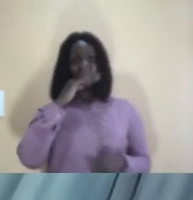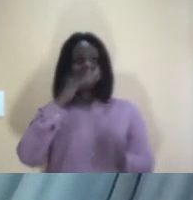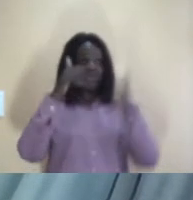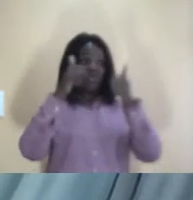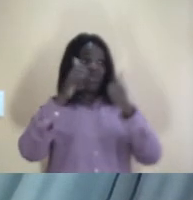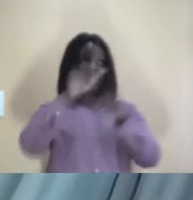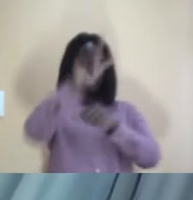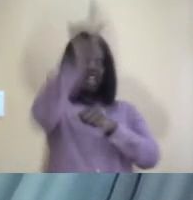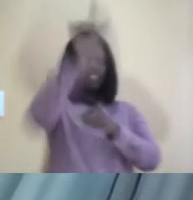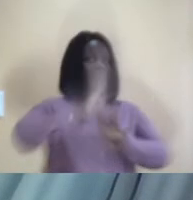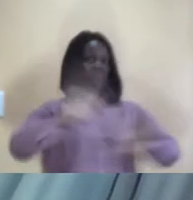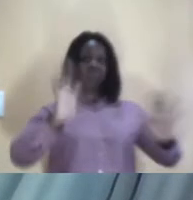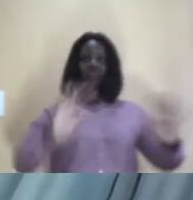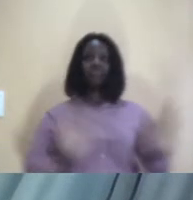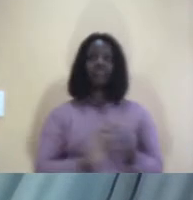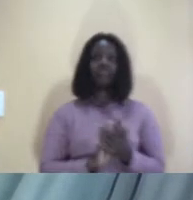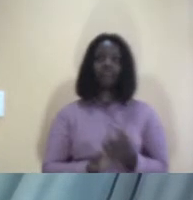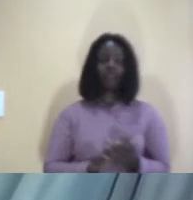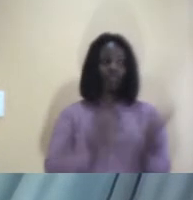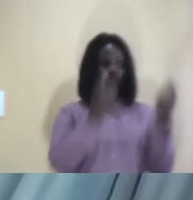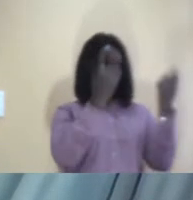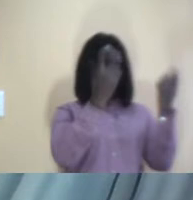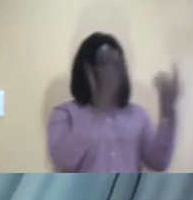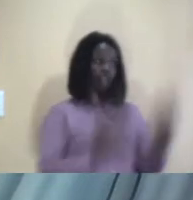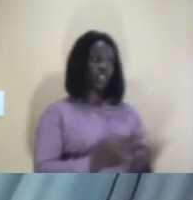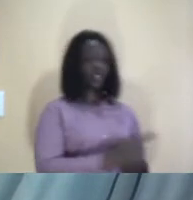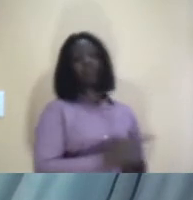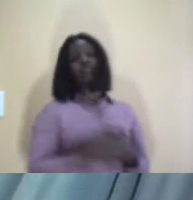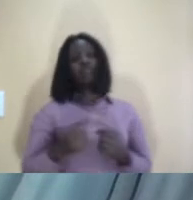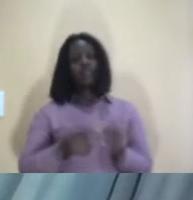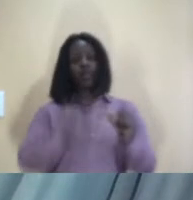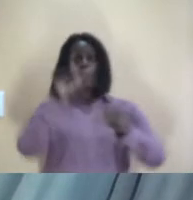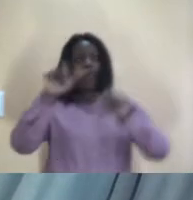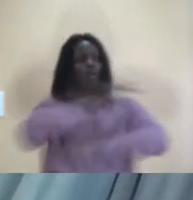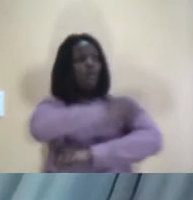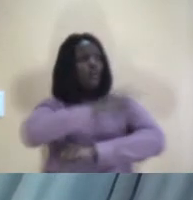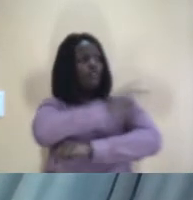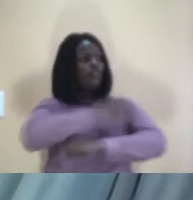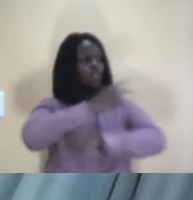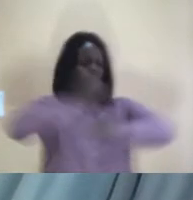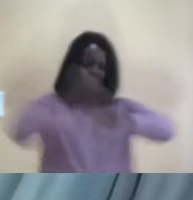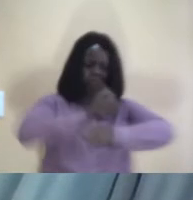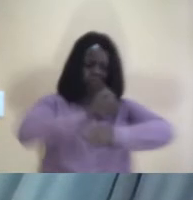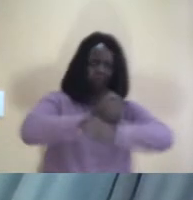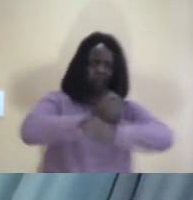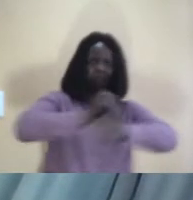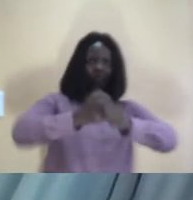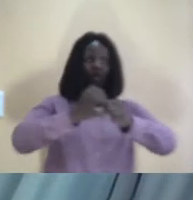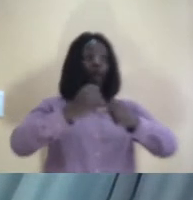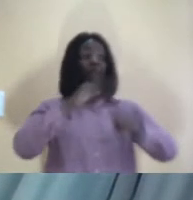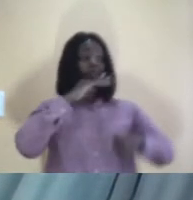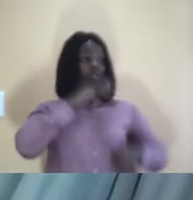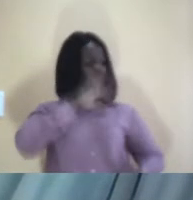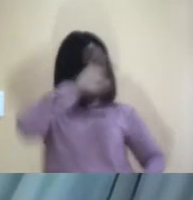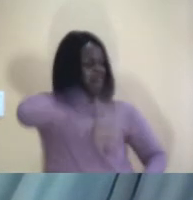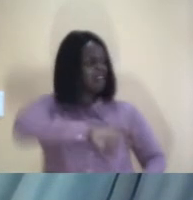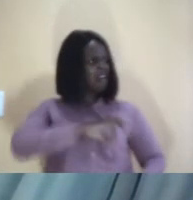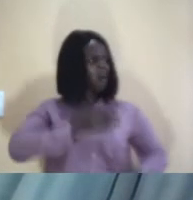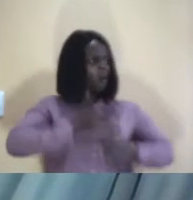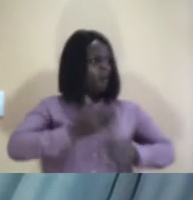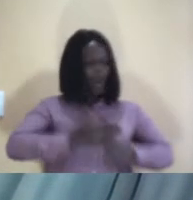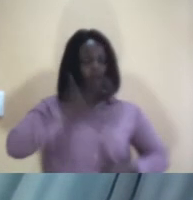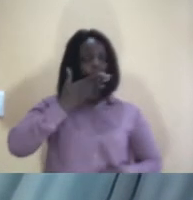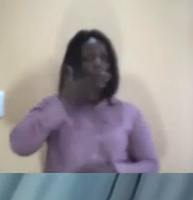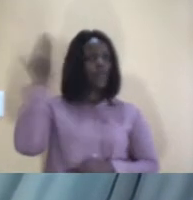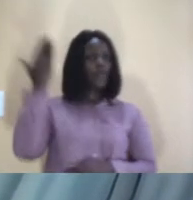will come out from this budget. Officials will continue to be paid for nothing.